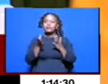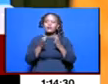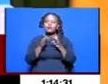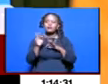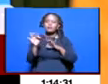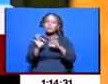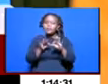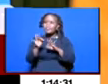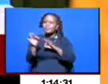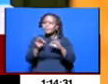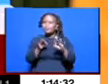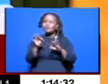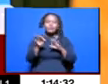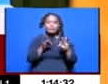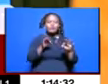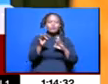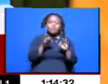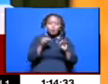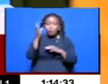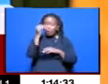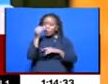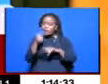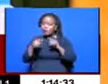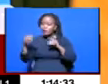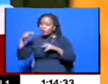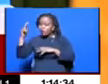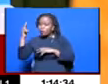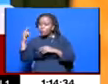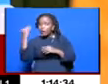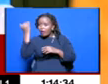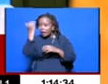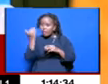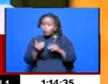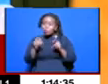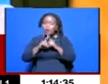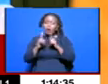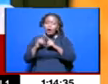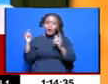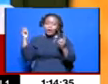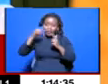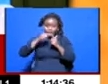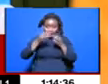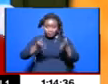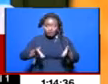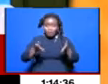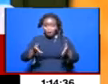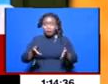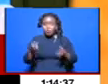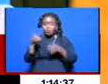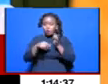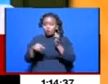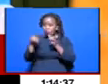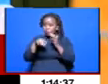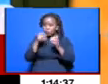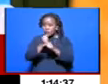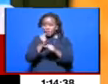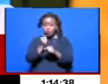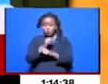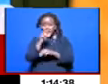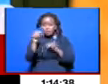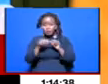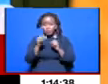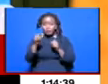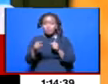Court and now up to this court, what we appear to be doing when addressing this notion of the basic structure of